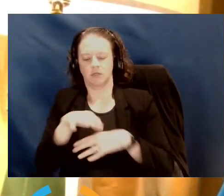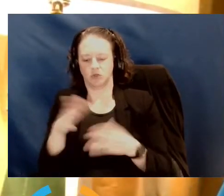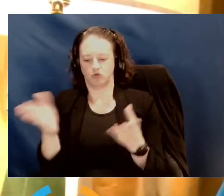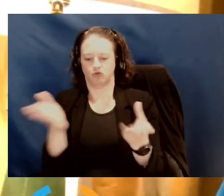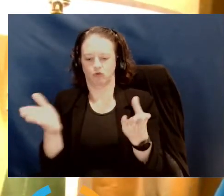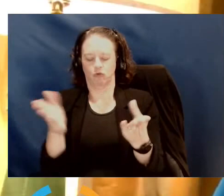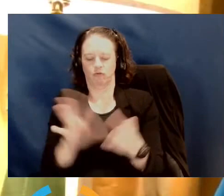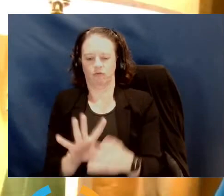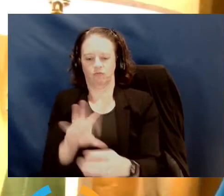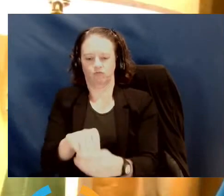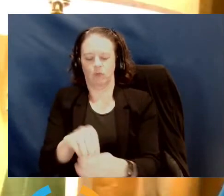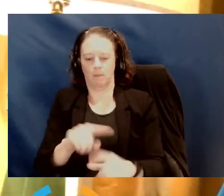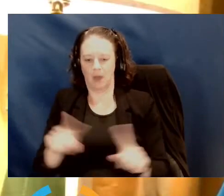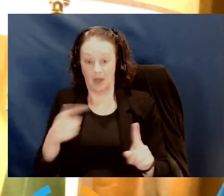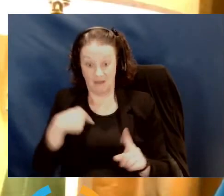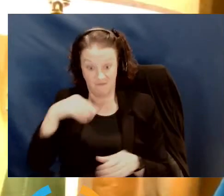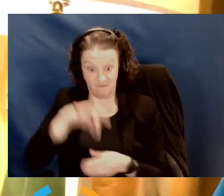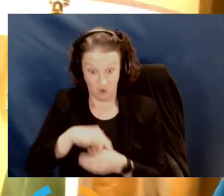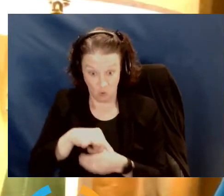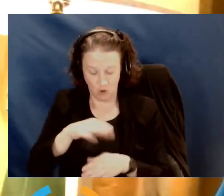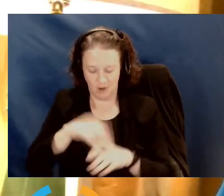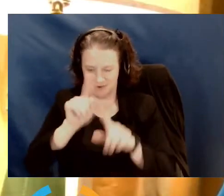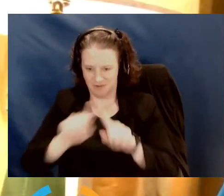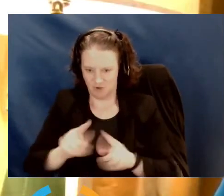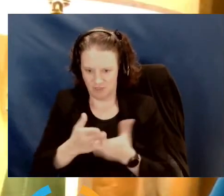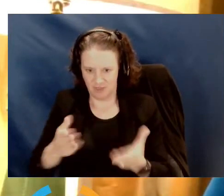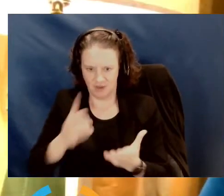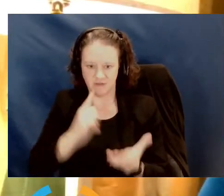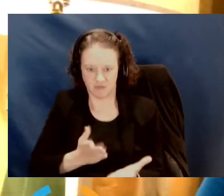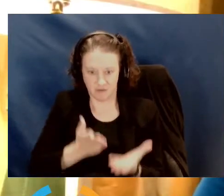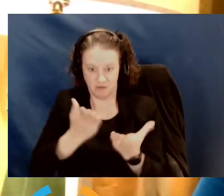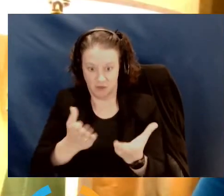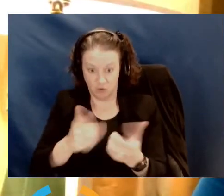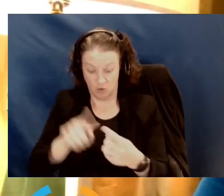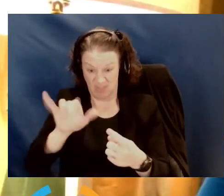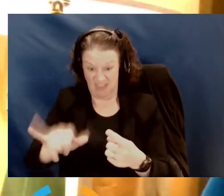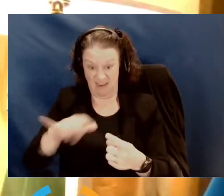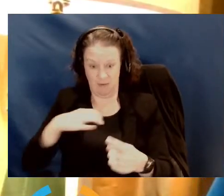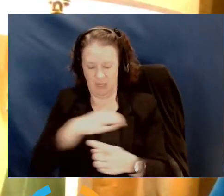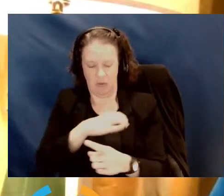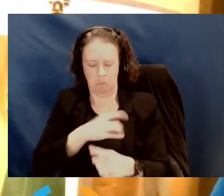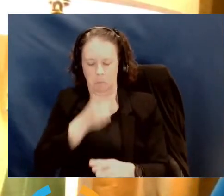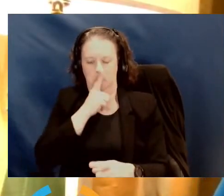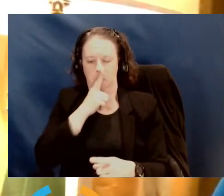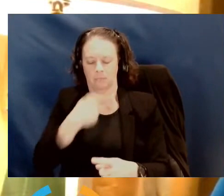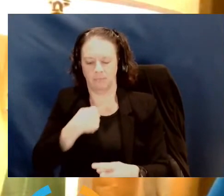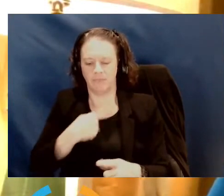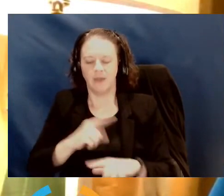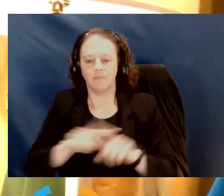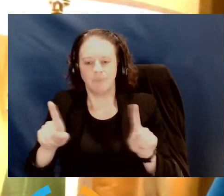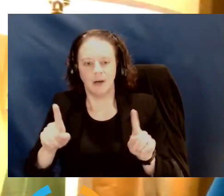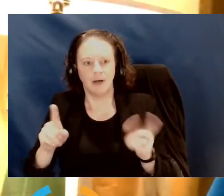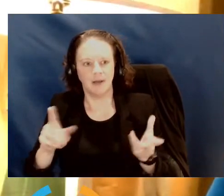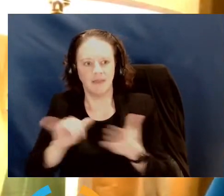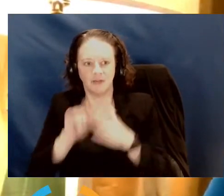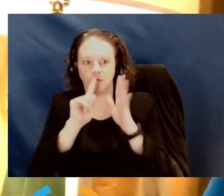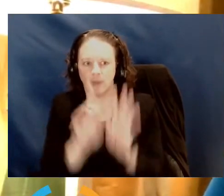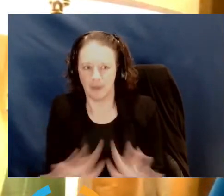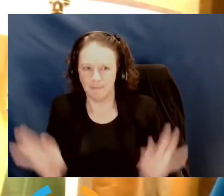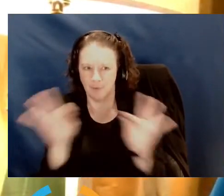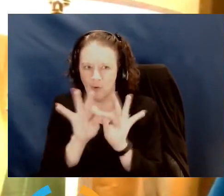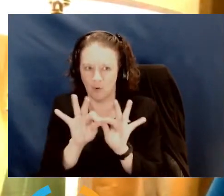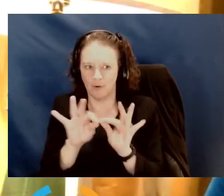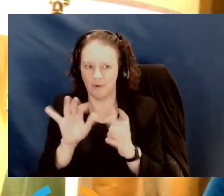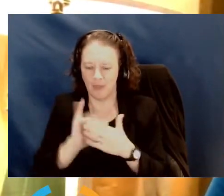different things that are put before the committee. But it's very important that be put in